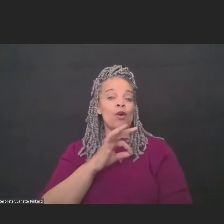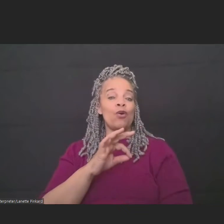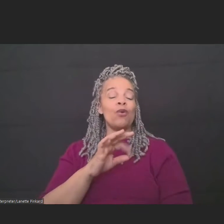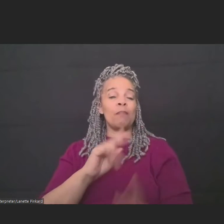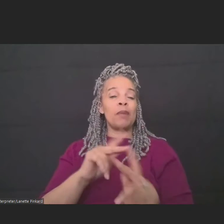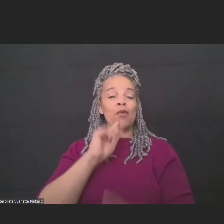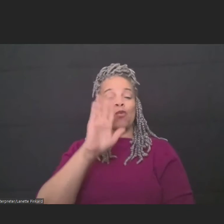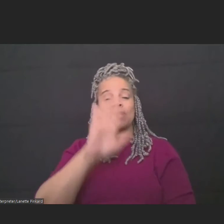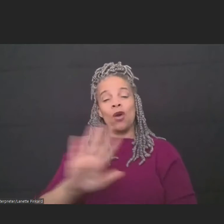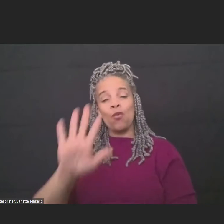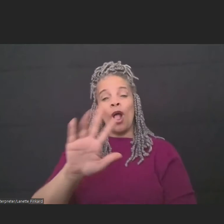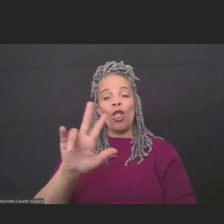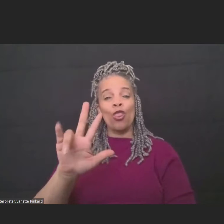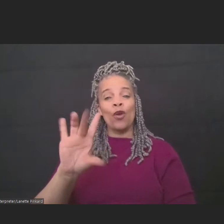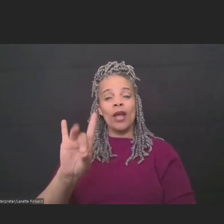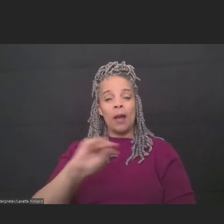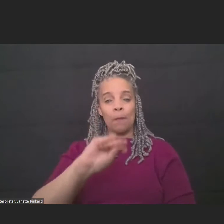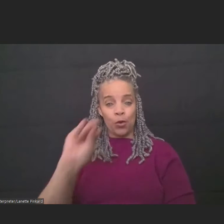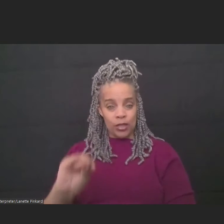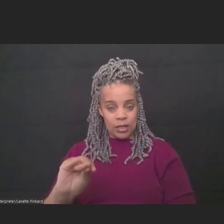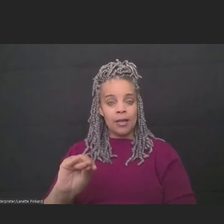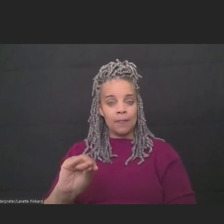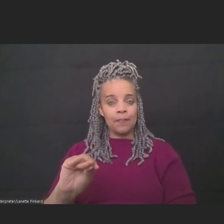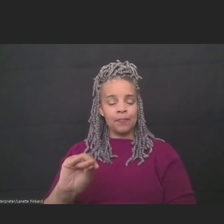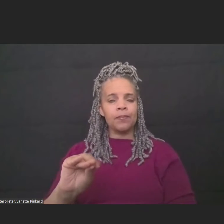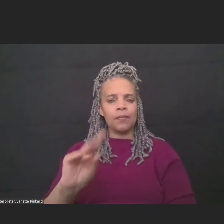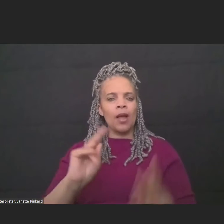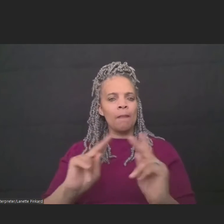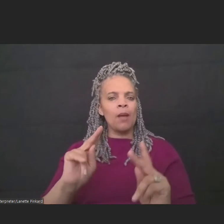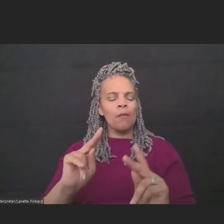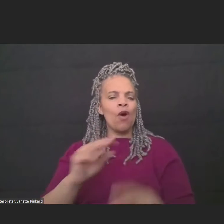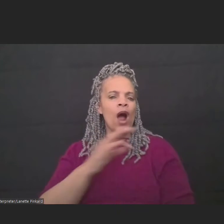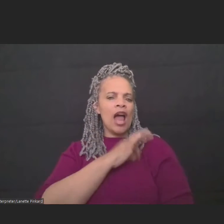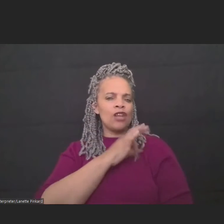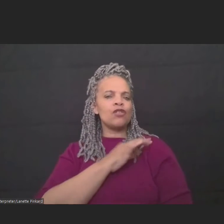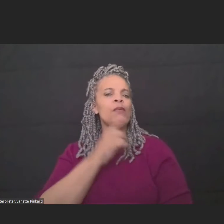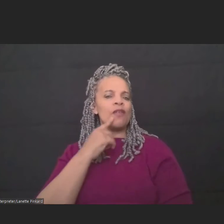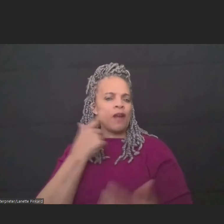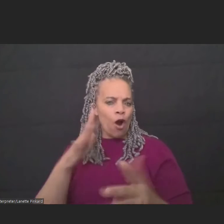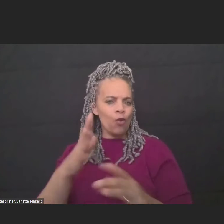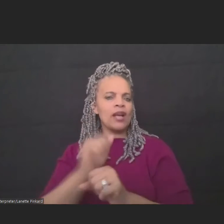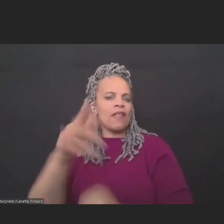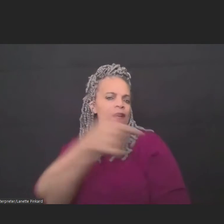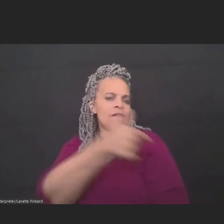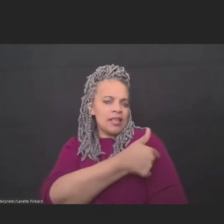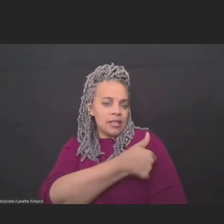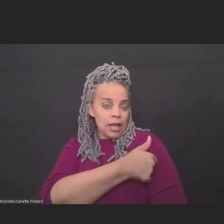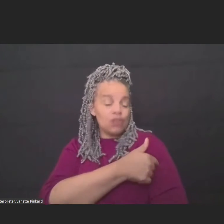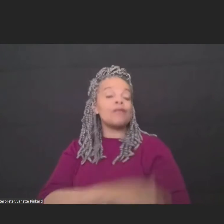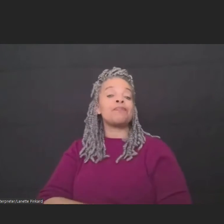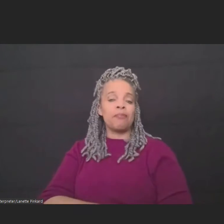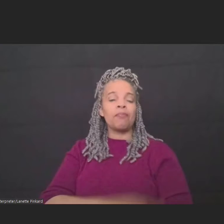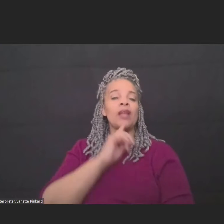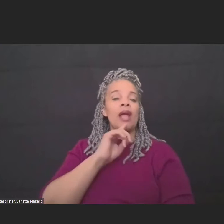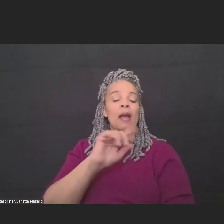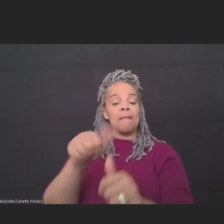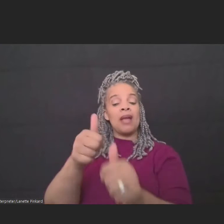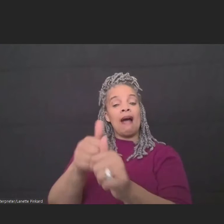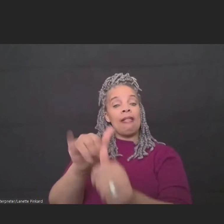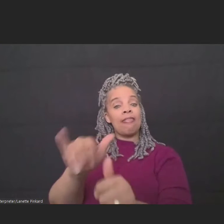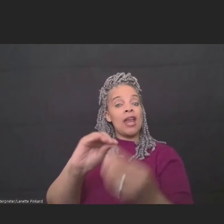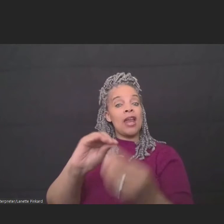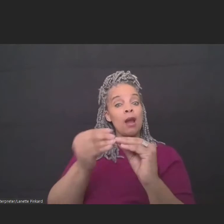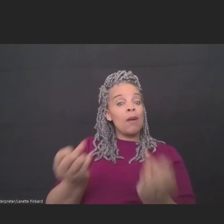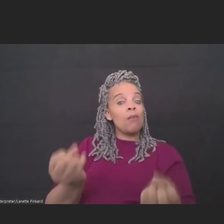38% that people that are eligible that have been vaccinated, and right behind us are the